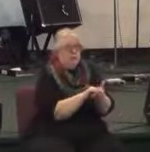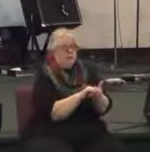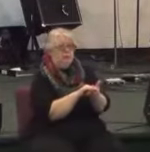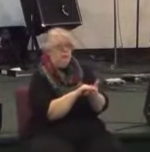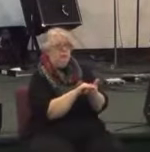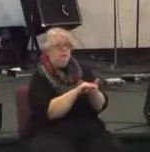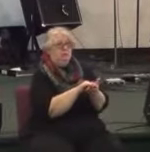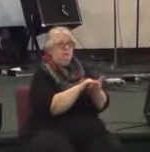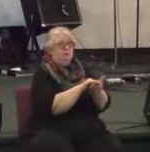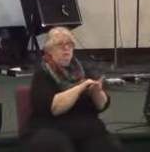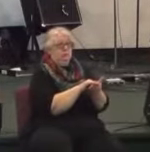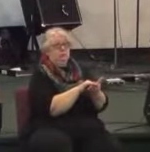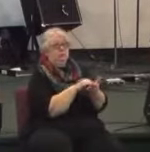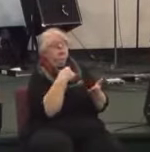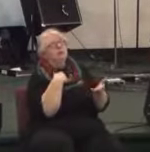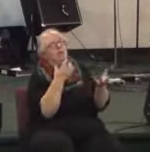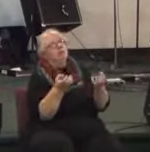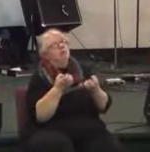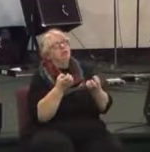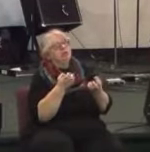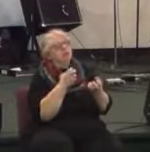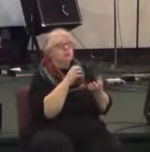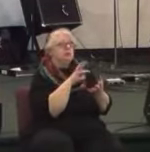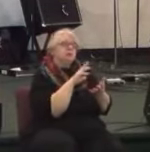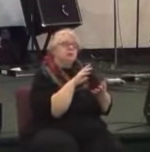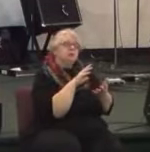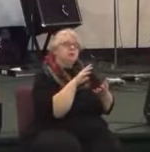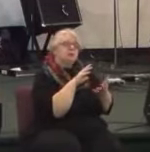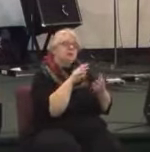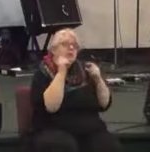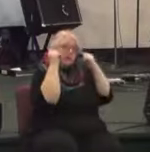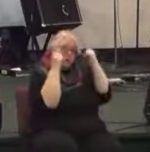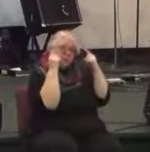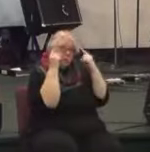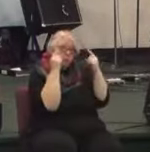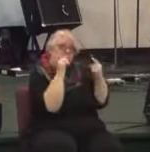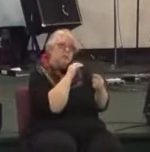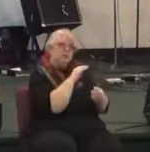week and really get in your heart about the authority that's all of it's got appointed.